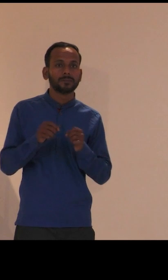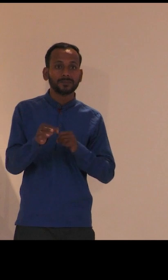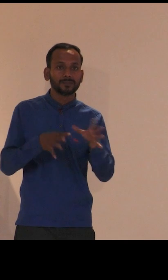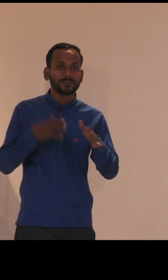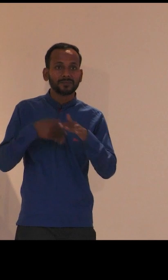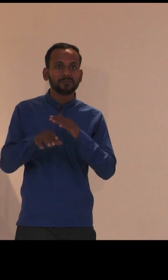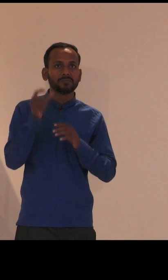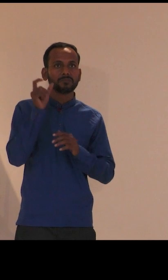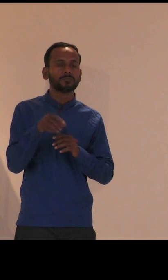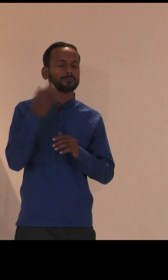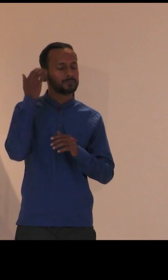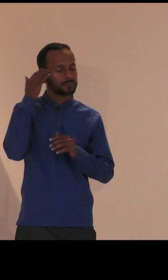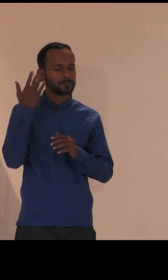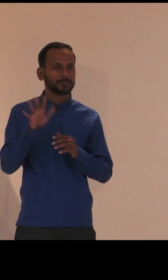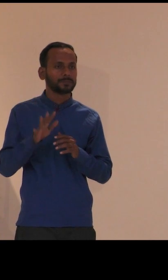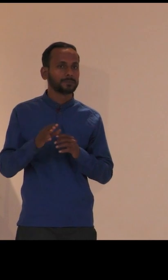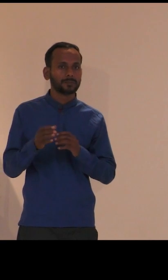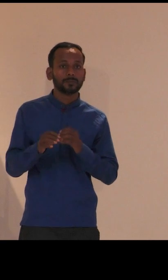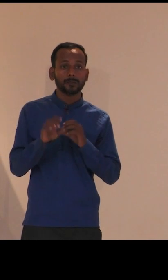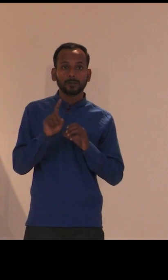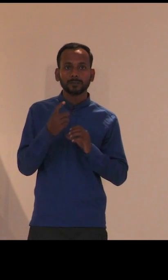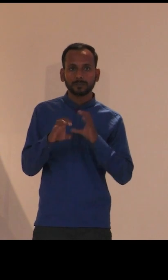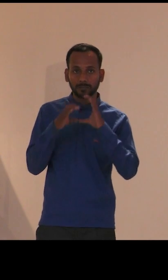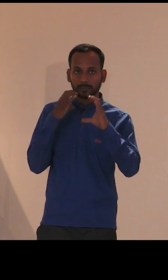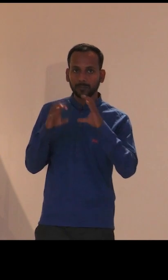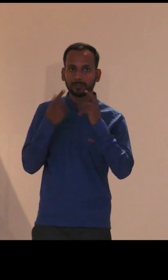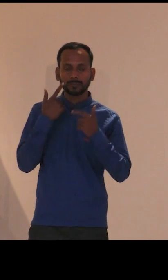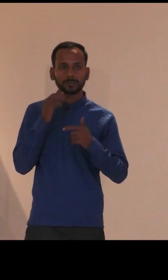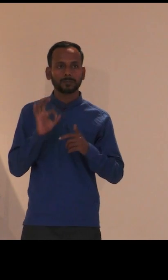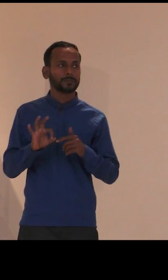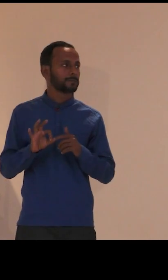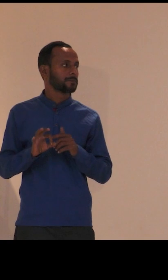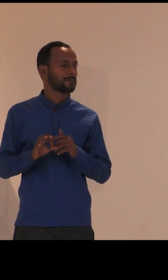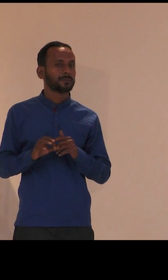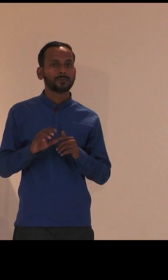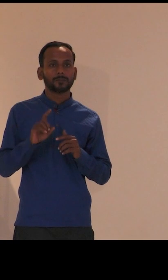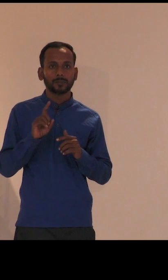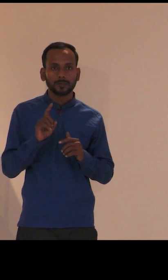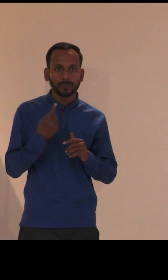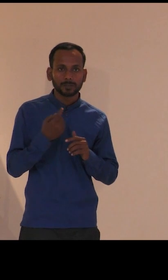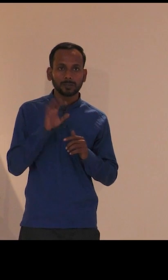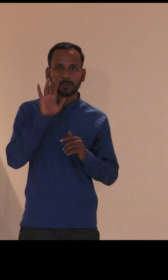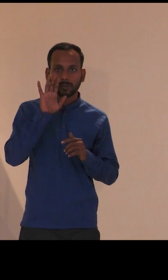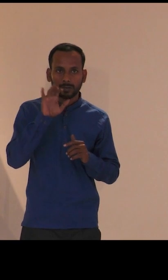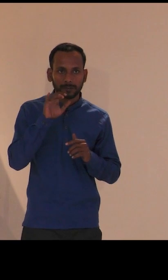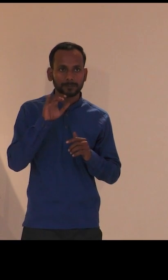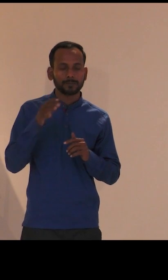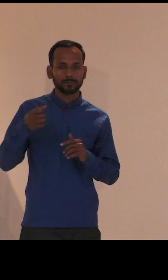initiate a conversation with them, First of all, instead of calling the security guard just,